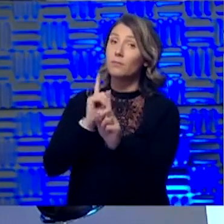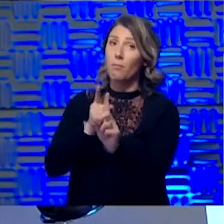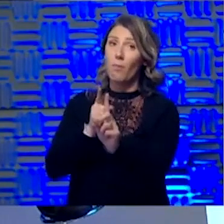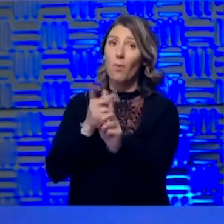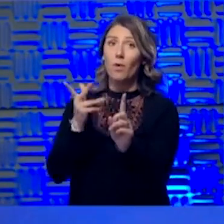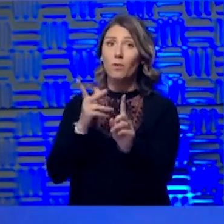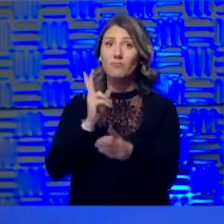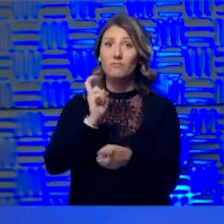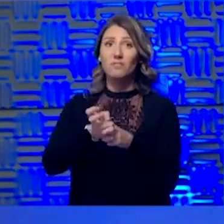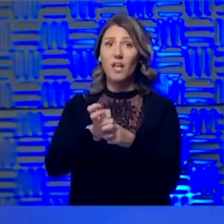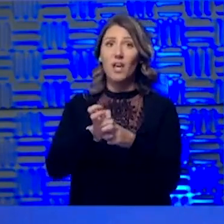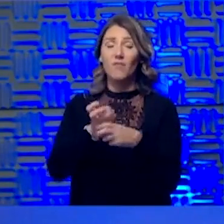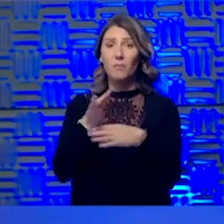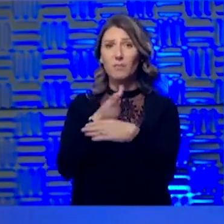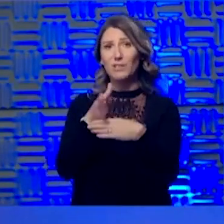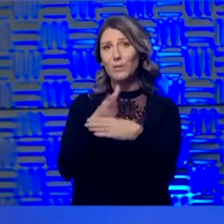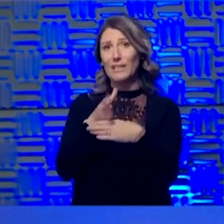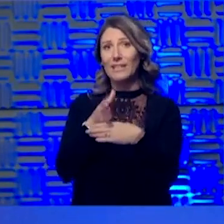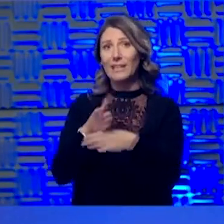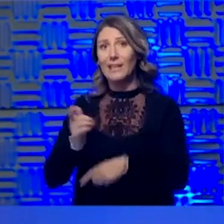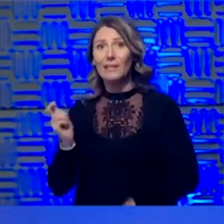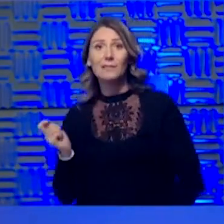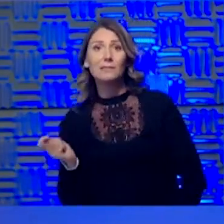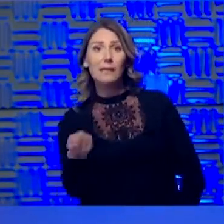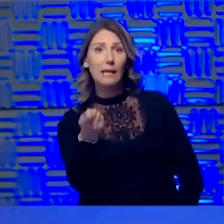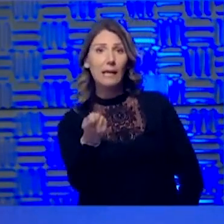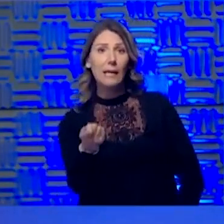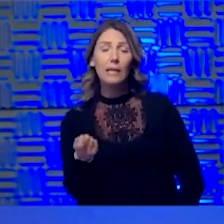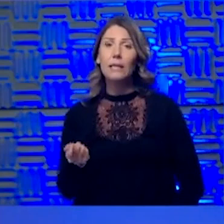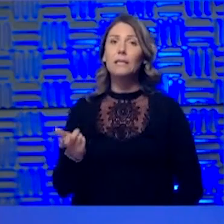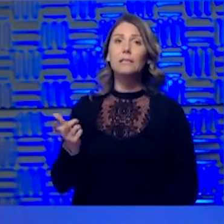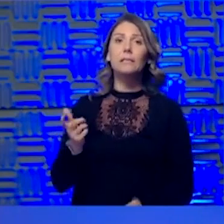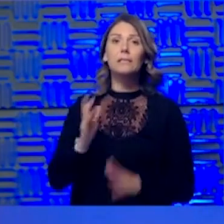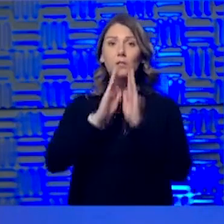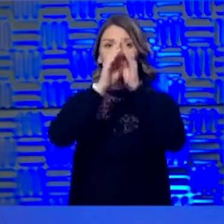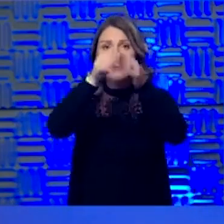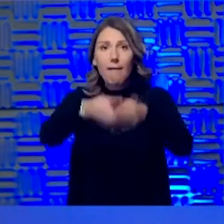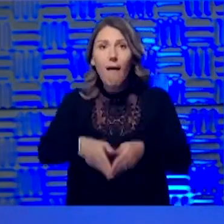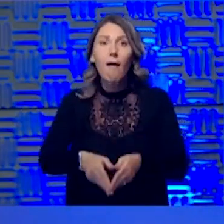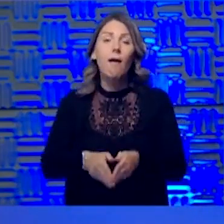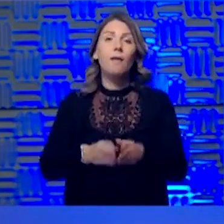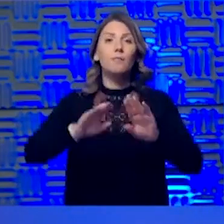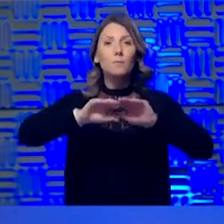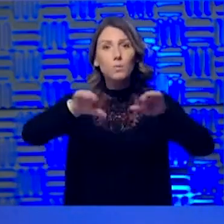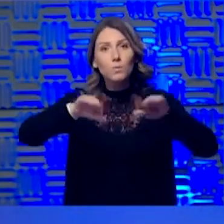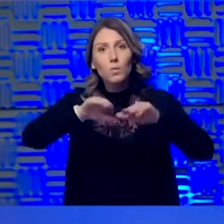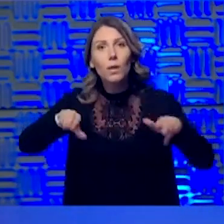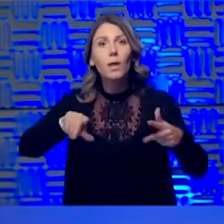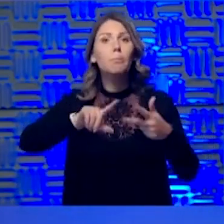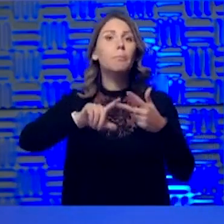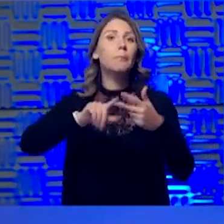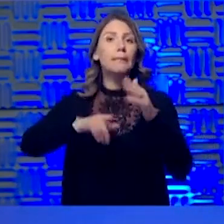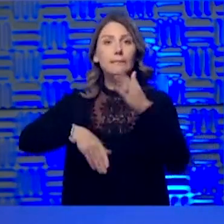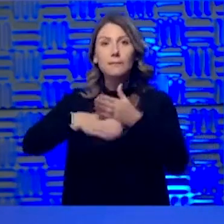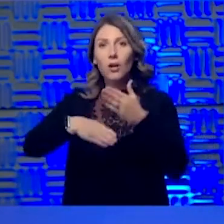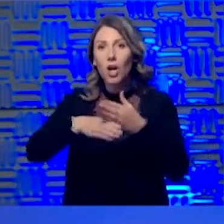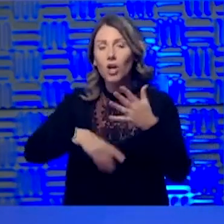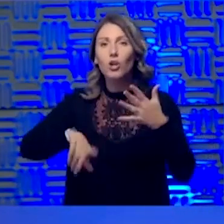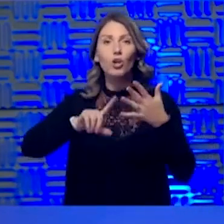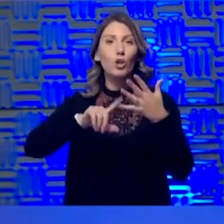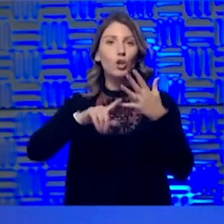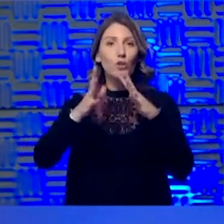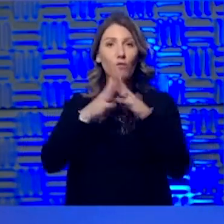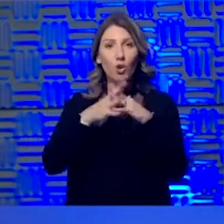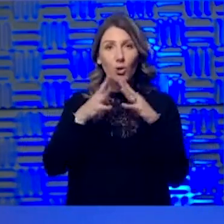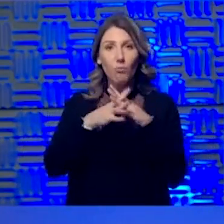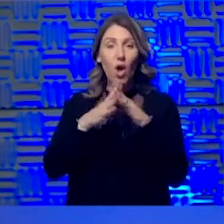between tennis, dive, swimming, soccer, football. You know, the fall's coming, so football